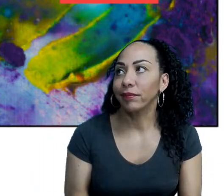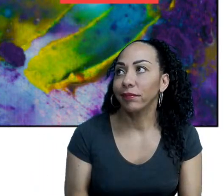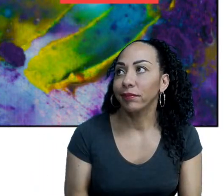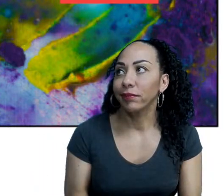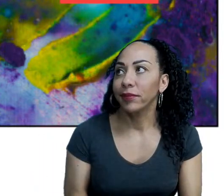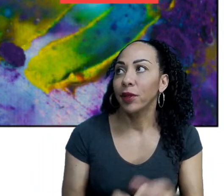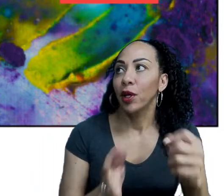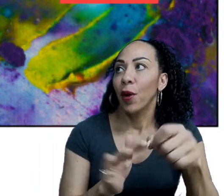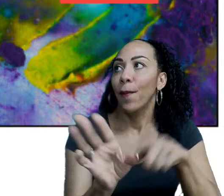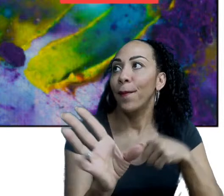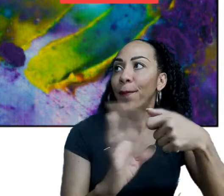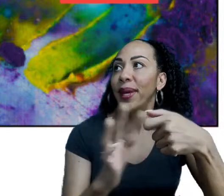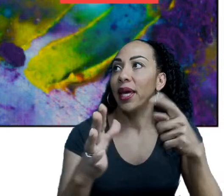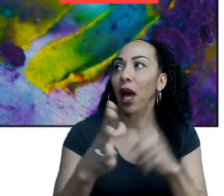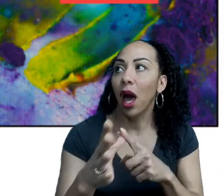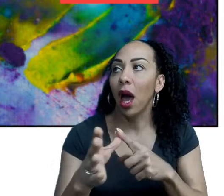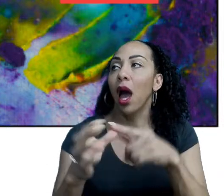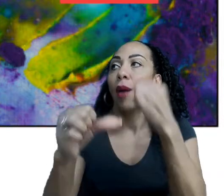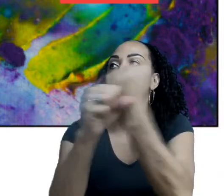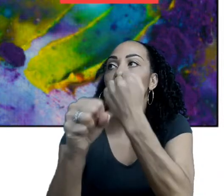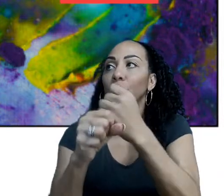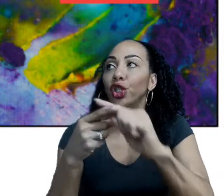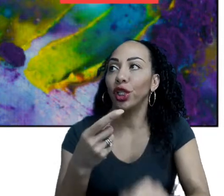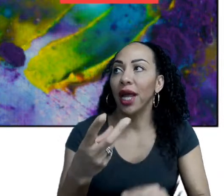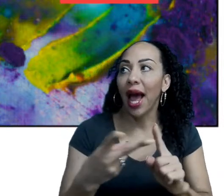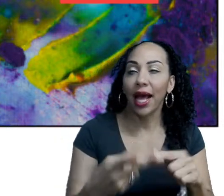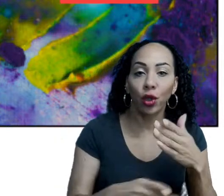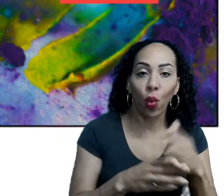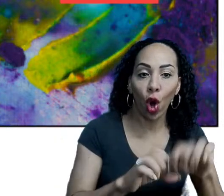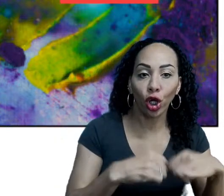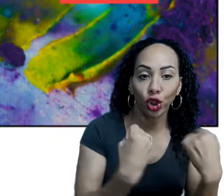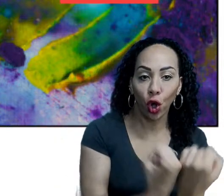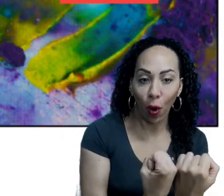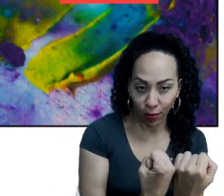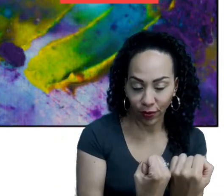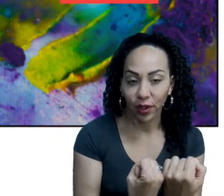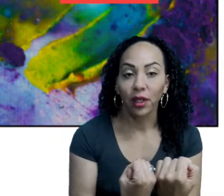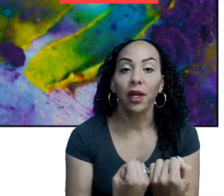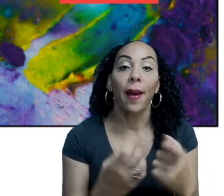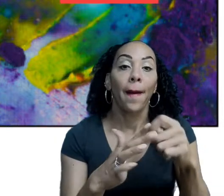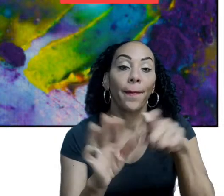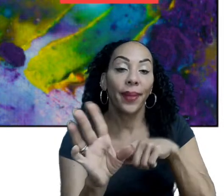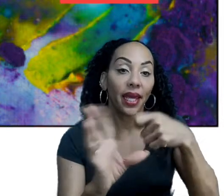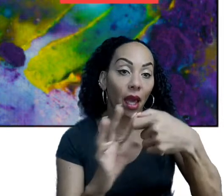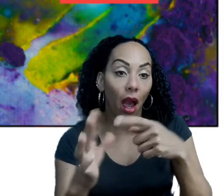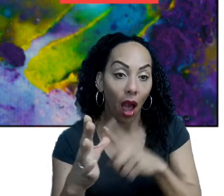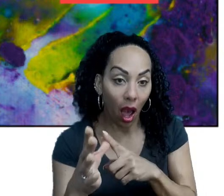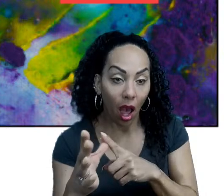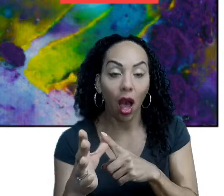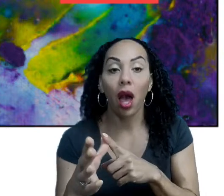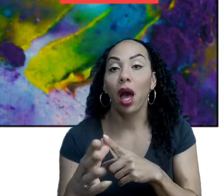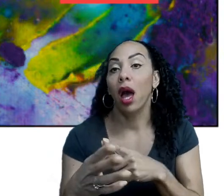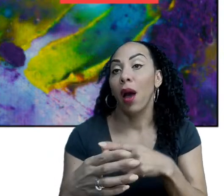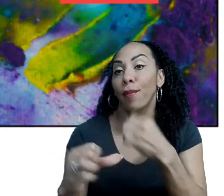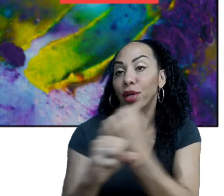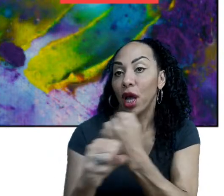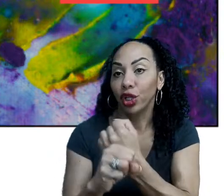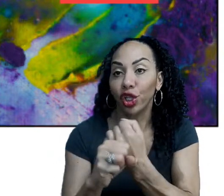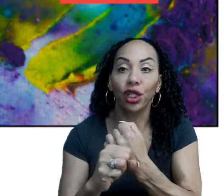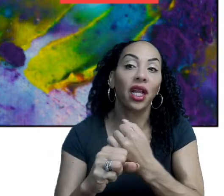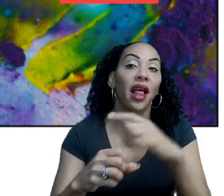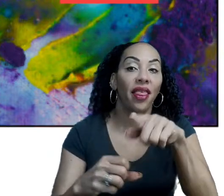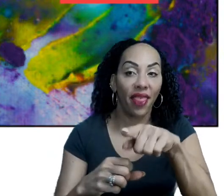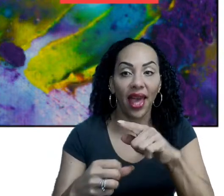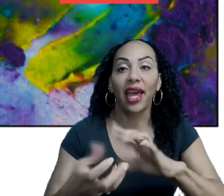Production and Pika Workshop. So Pika Production are the people that produce, that build experiences that help you engage with